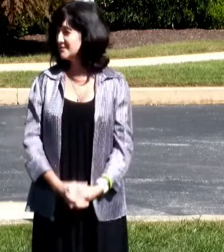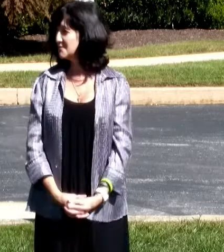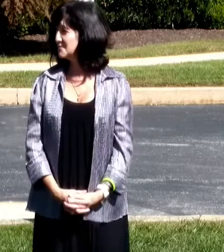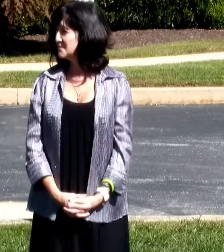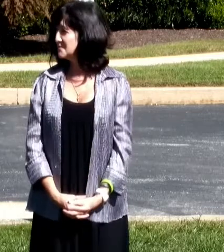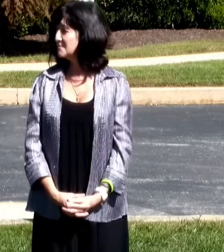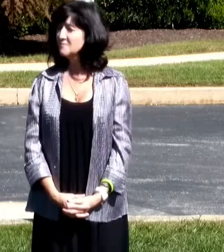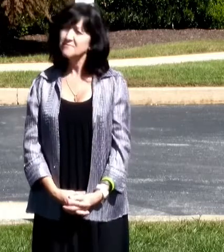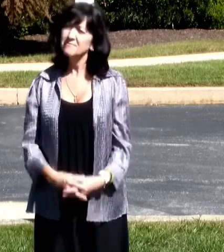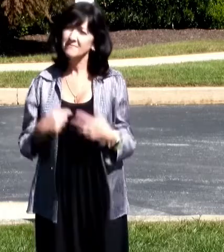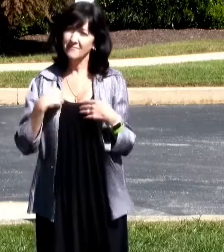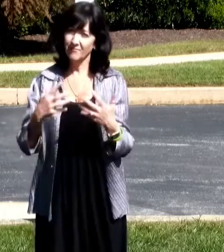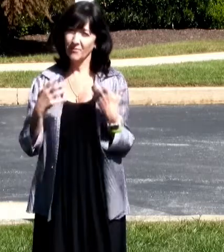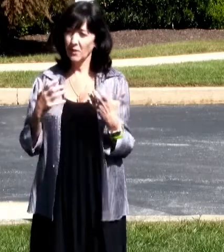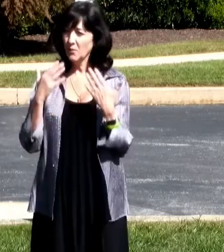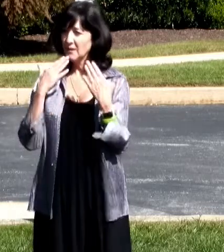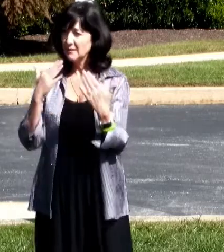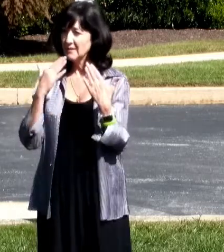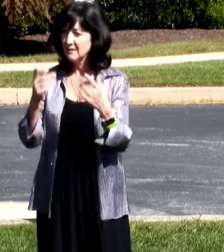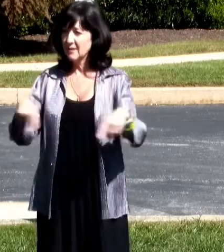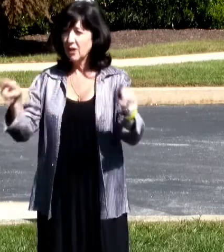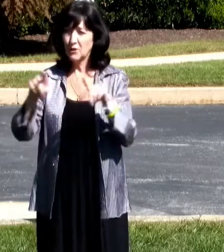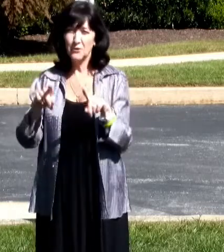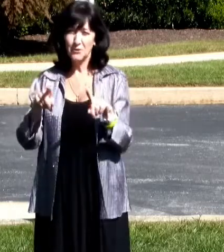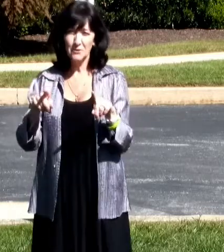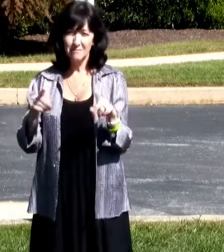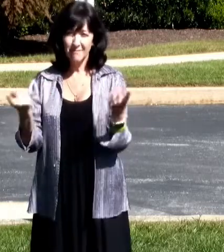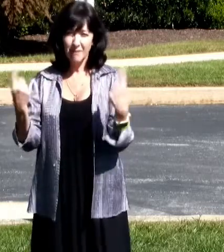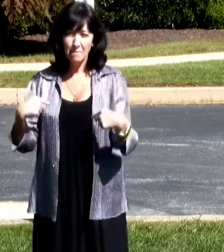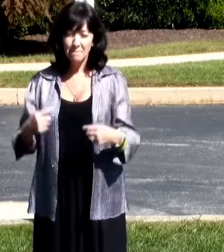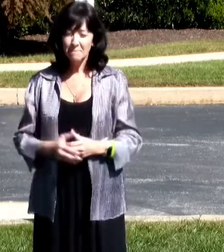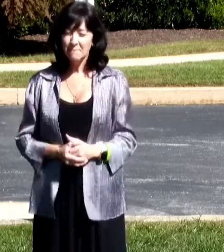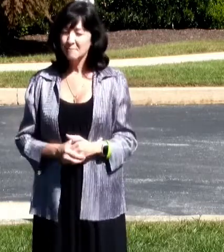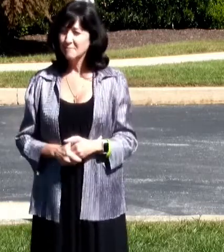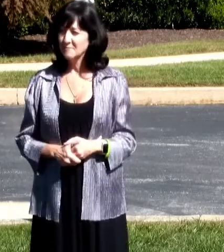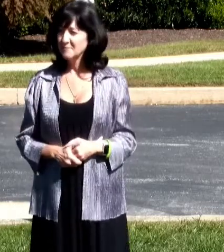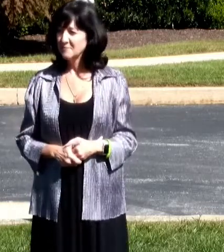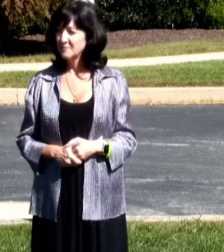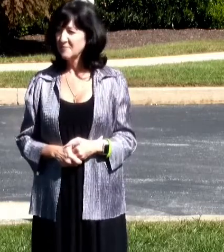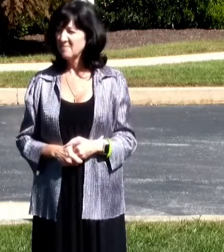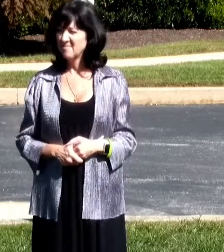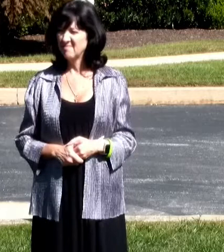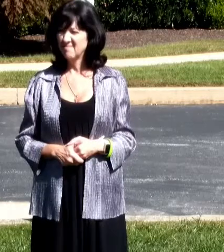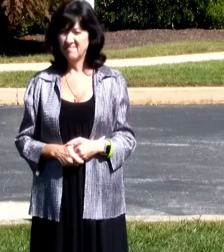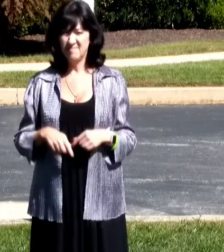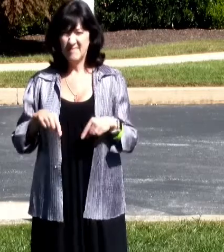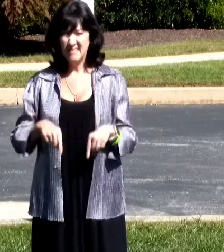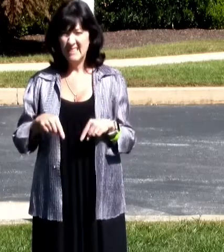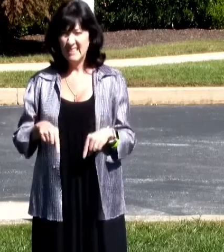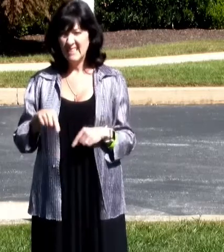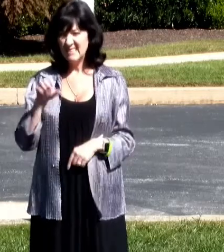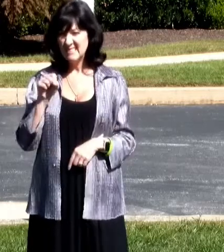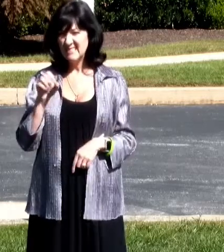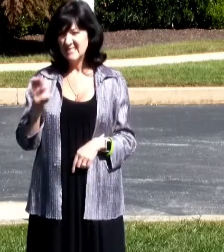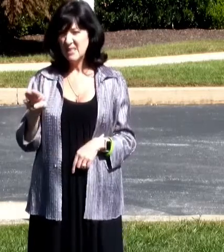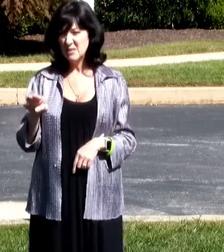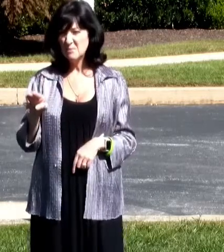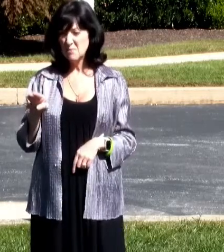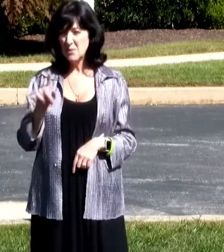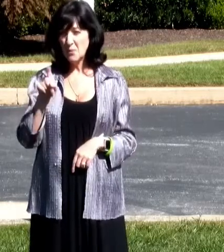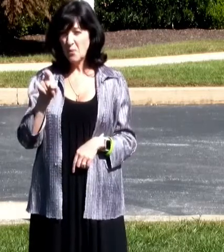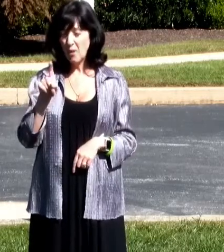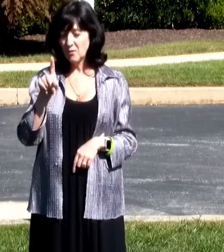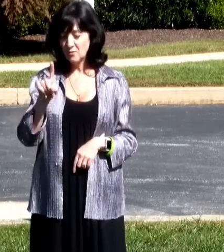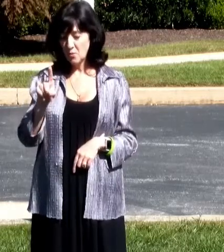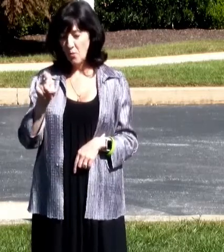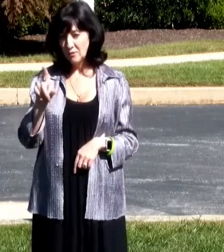So thank you for joining us. This is really an important bill that I'm going to sign today, and I'm